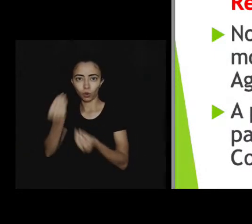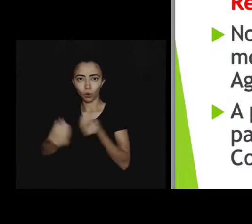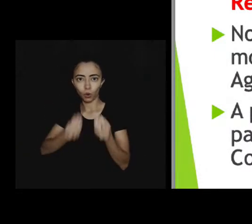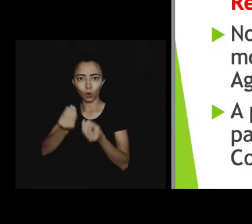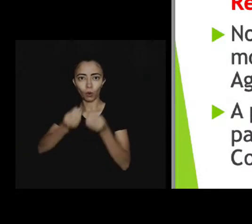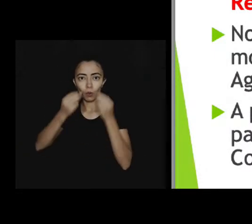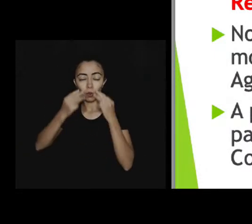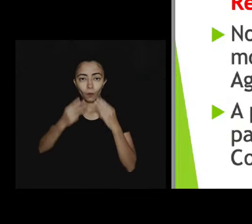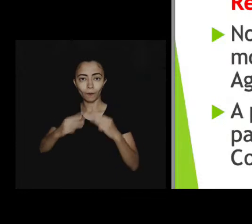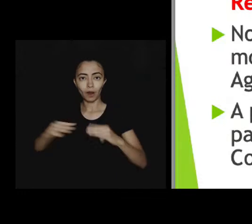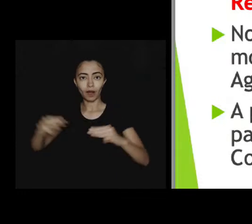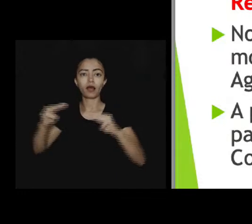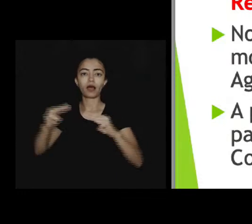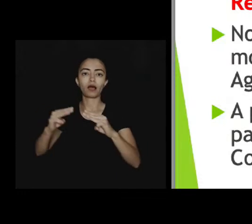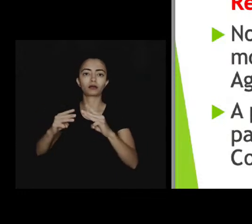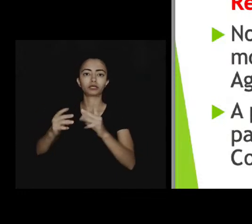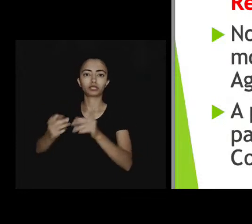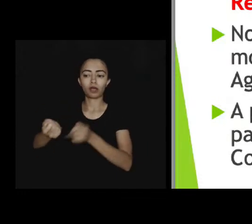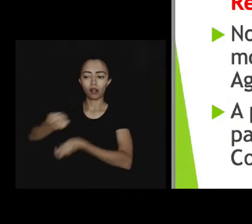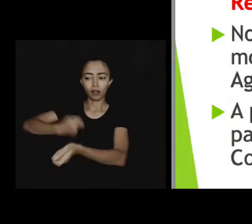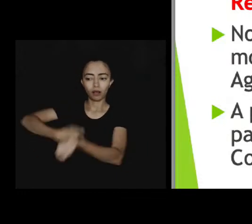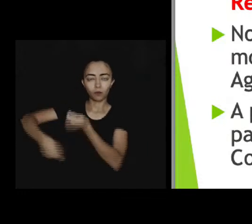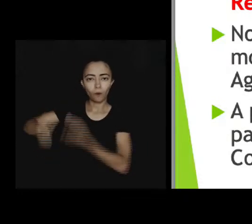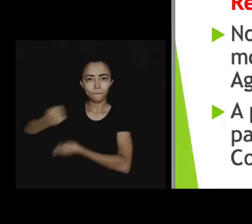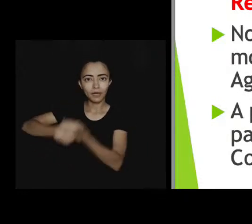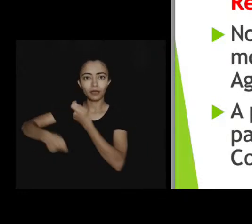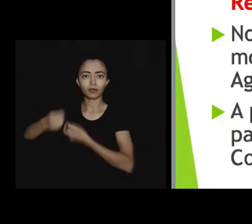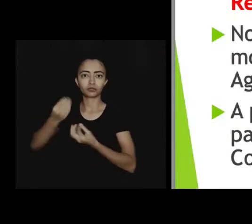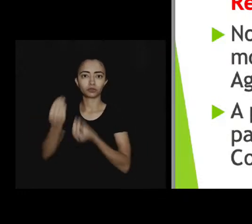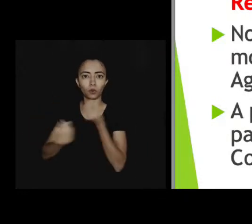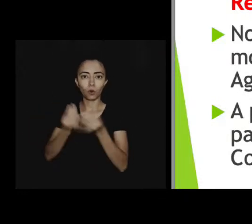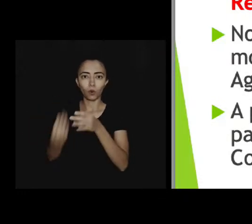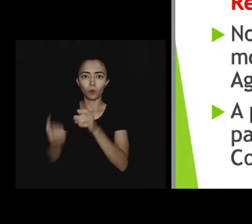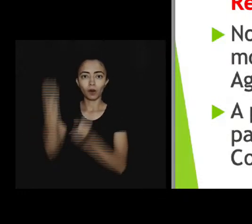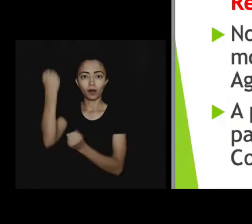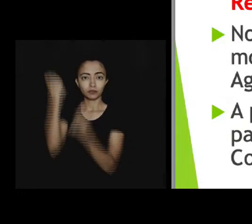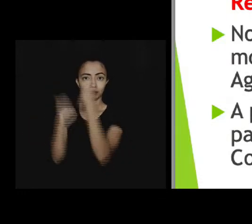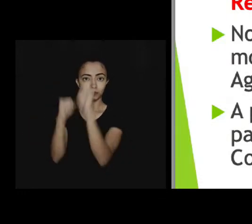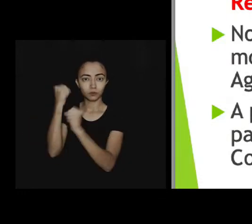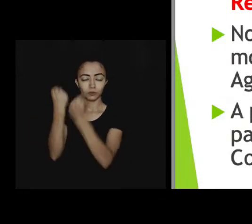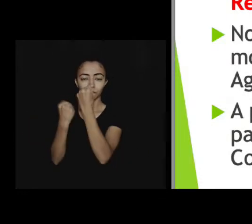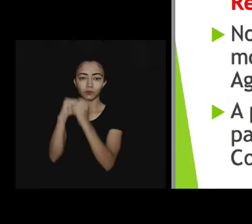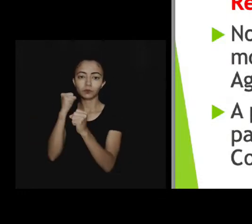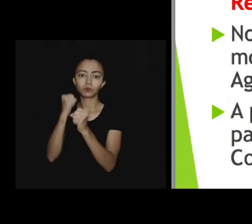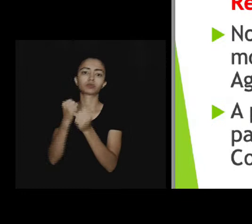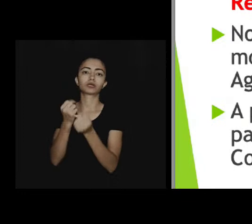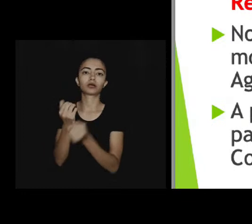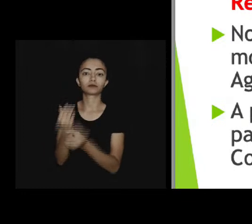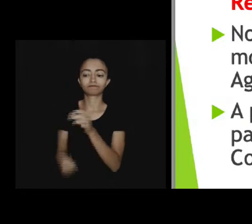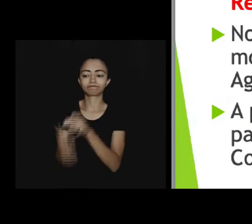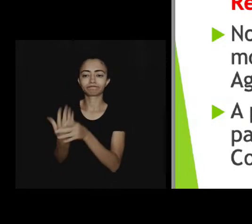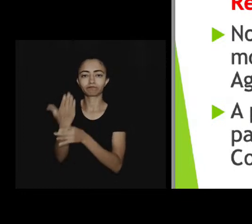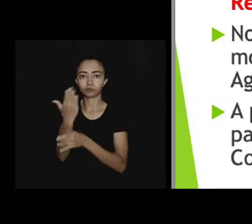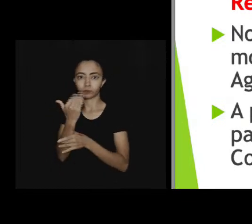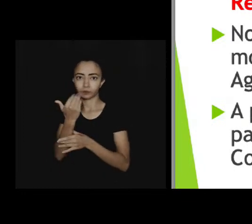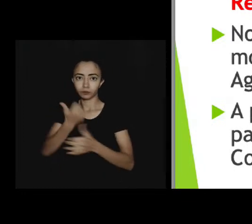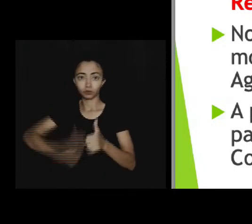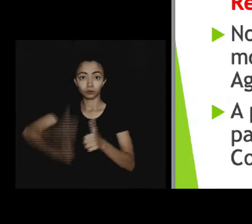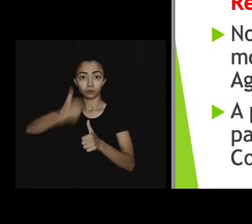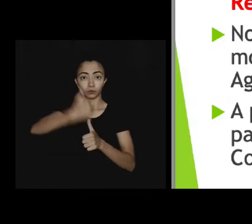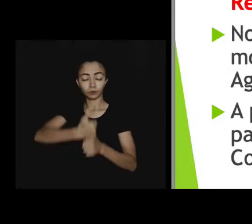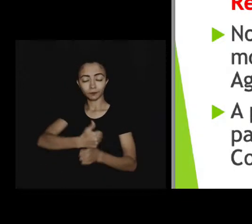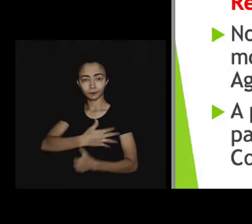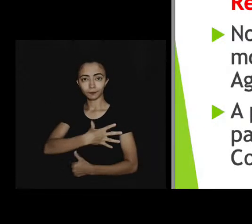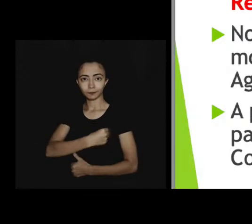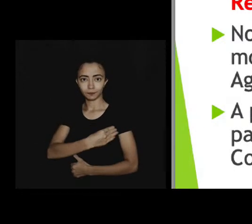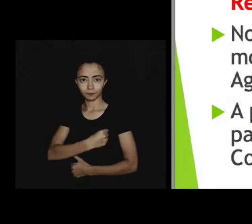we run the monitoring. And so the monitoring of all of these advertisements,